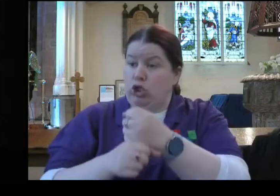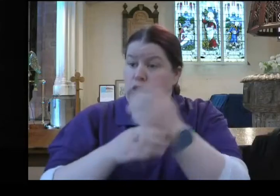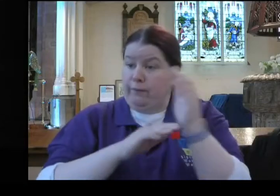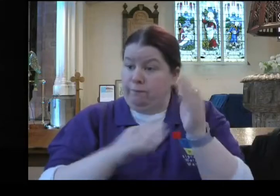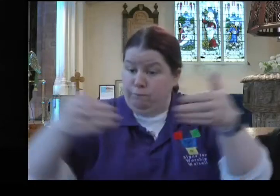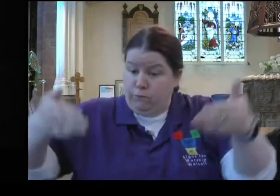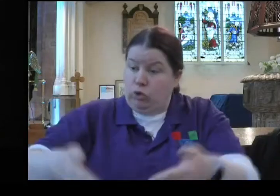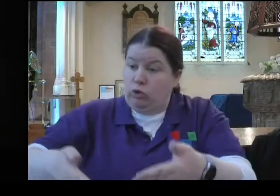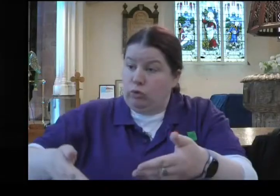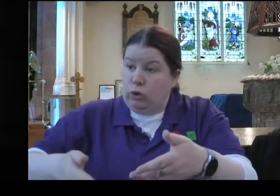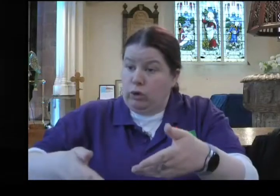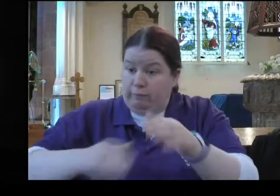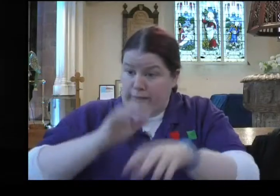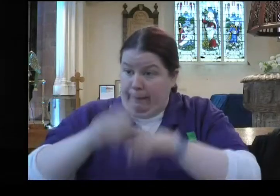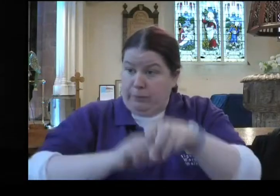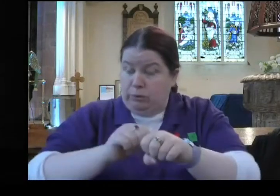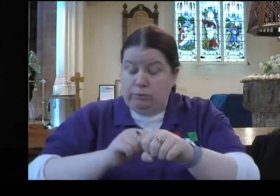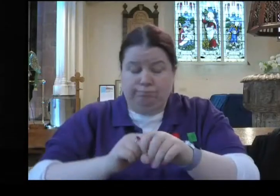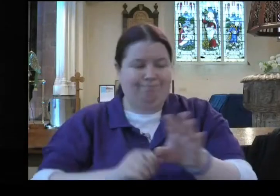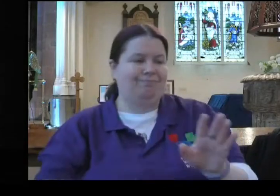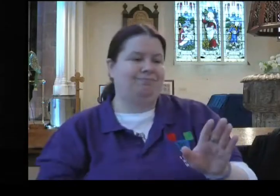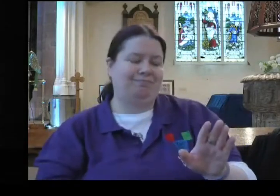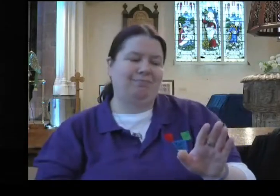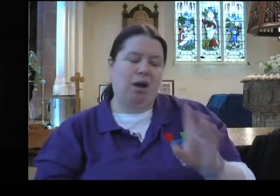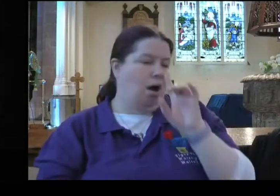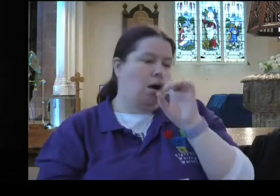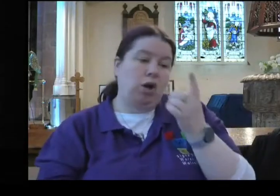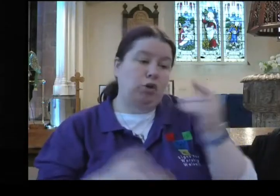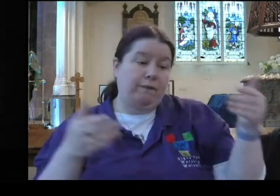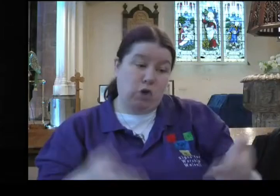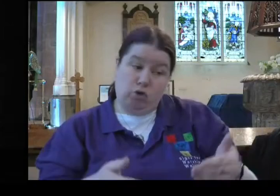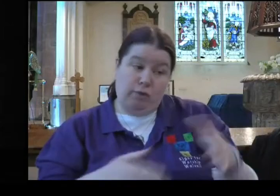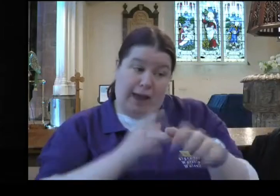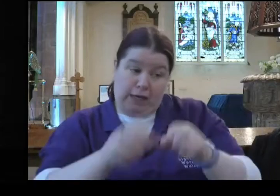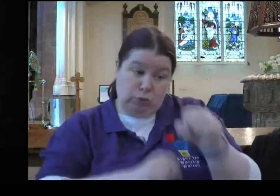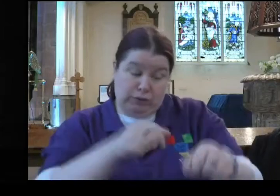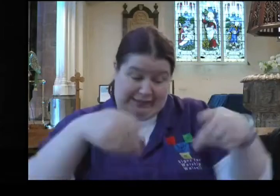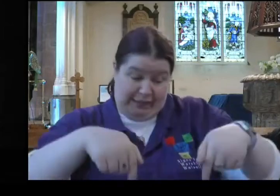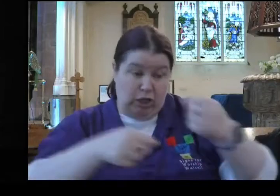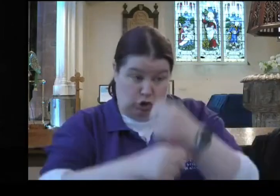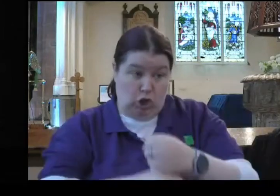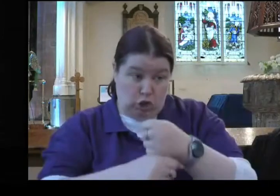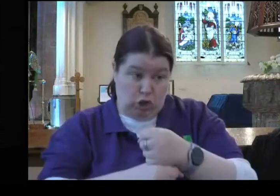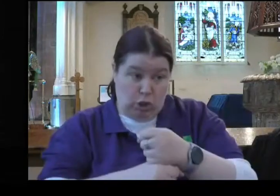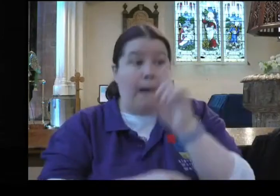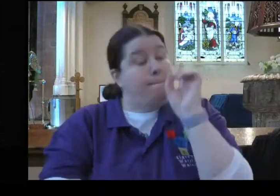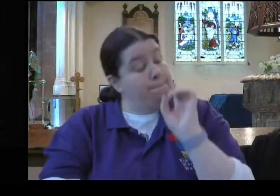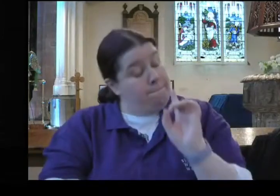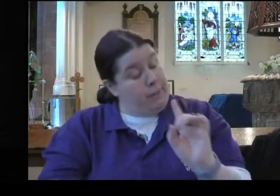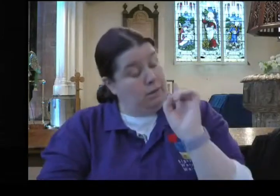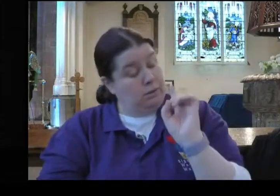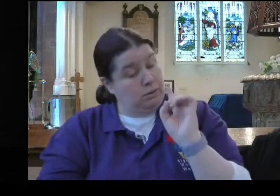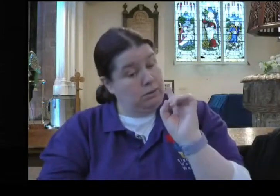pet. Well, the tall, handsome rector told the businessman, "No, we can't do funeral services for animals in the church, but I'll tell you what,